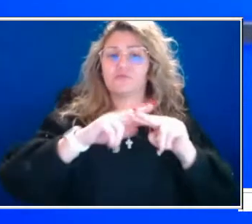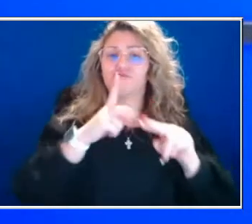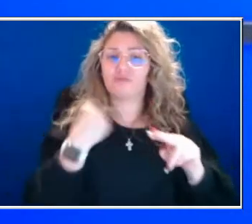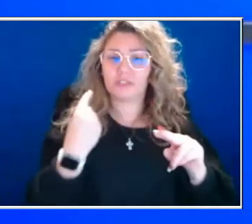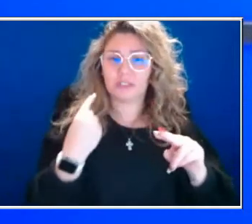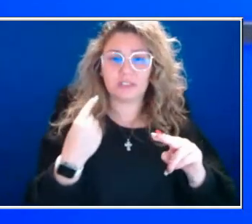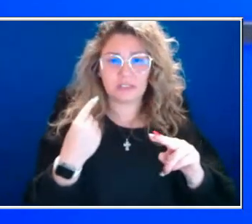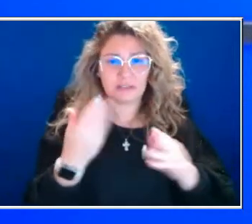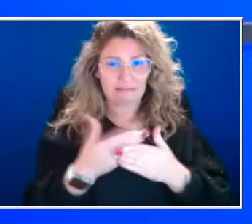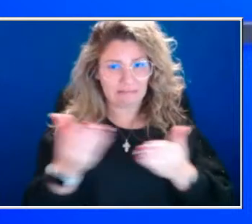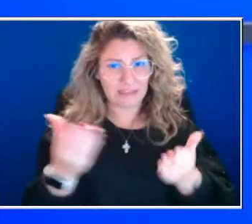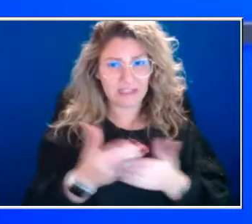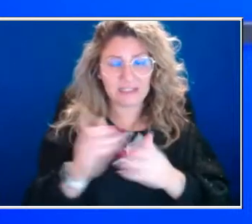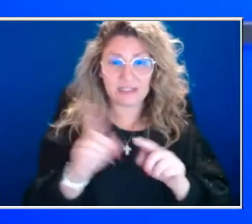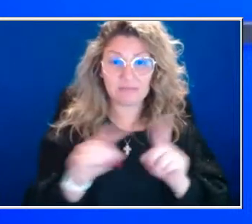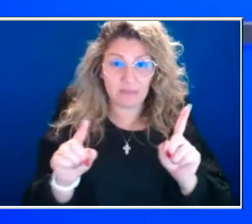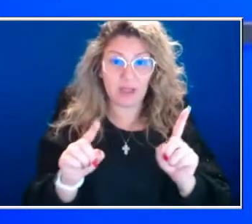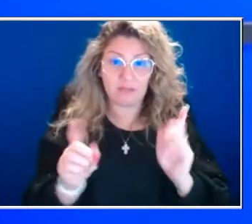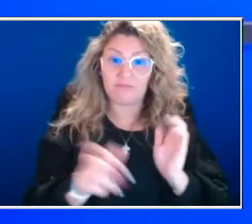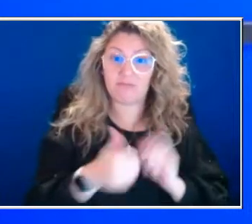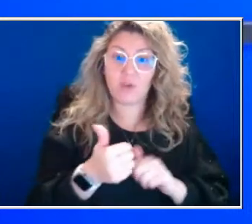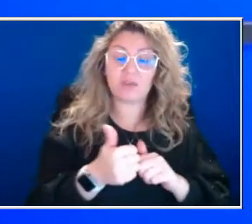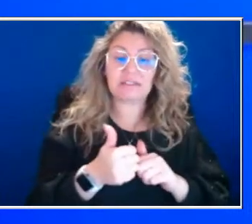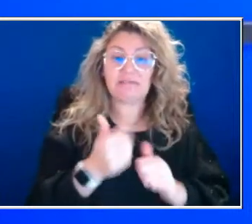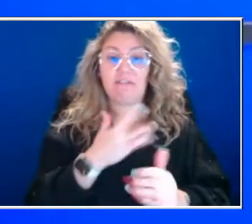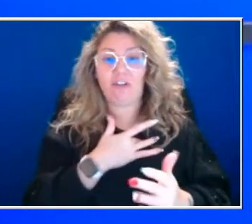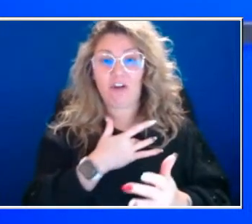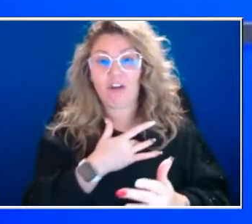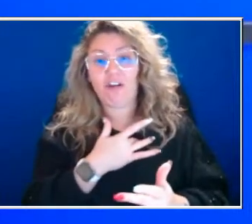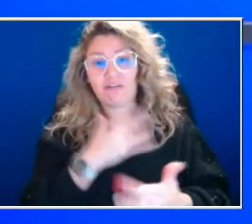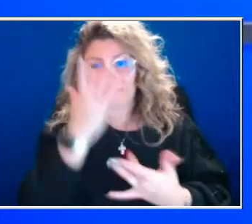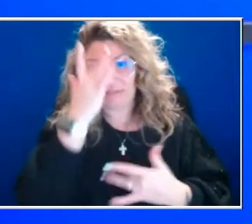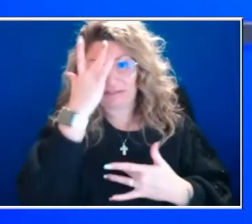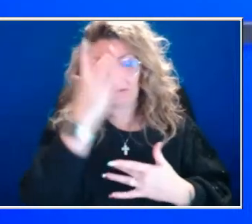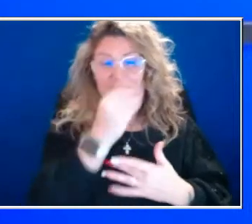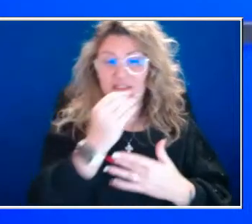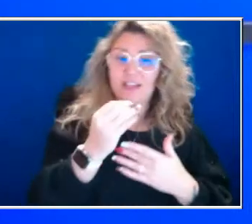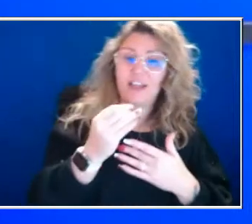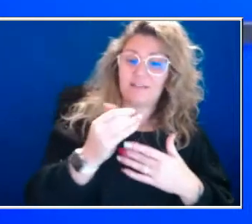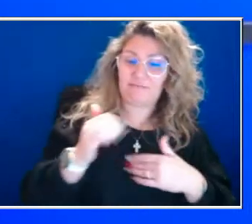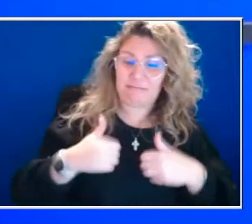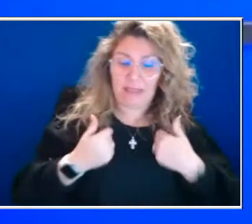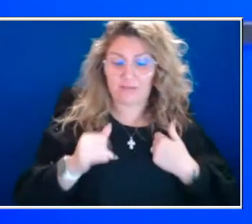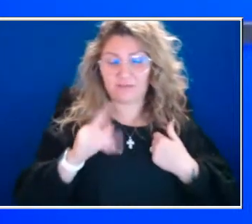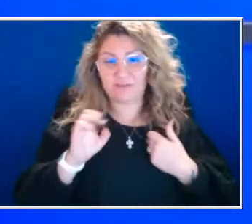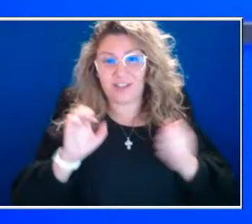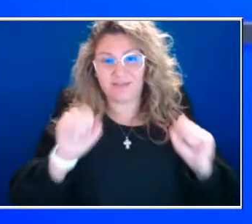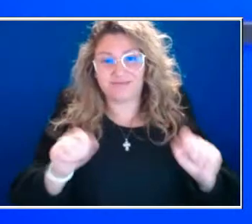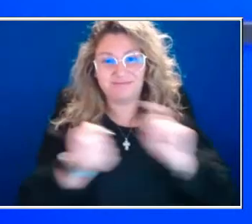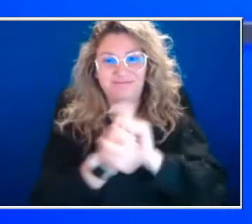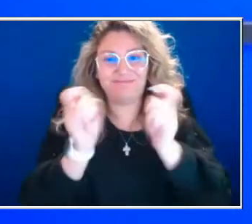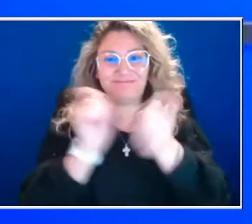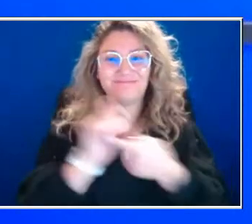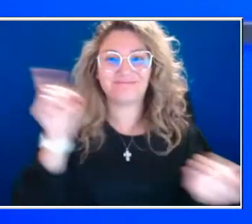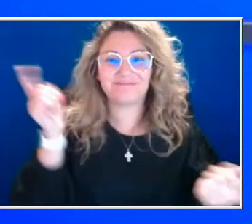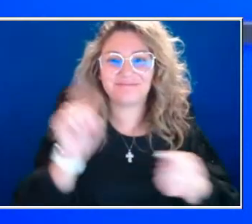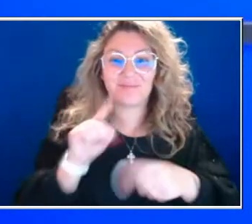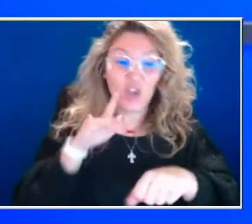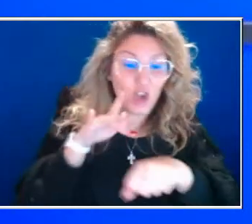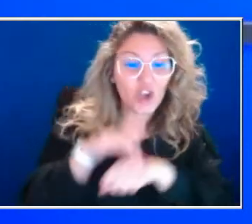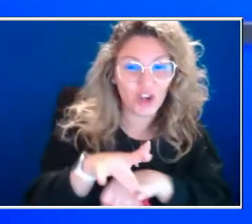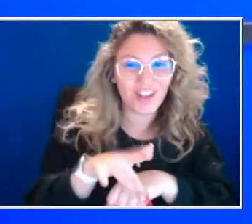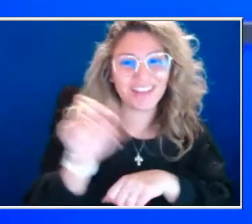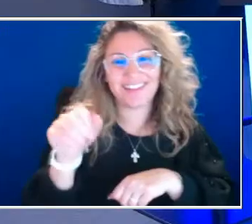but notably cardiovascular disease. And there are some lifestyle modifications that you can make to decrease your risk. Early, too, right? Correct, right,